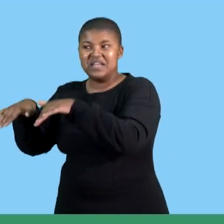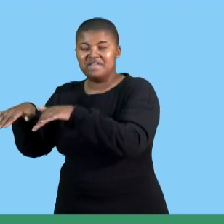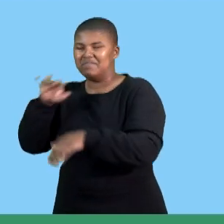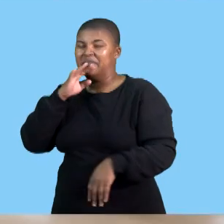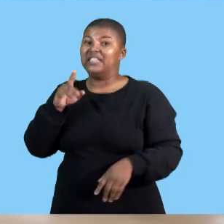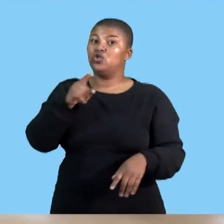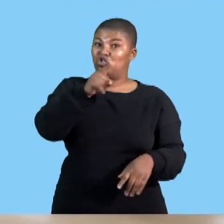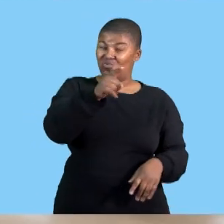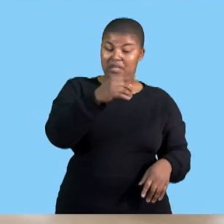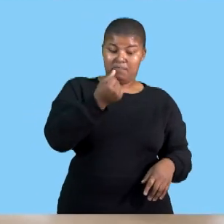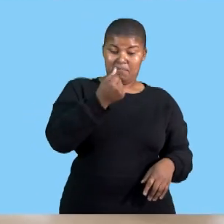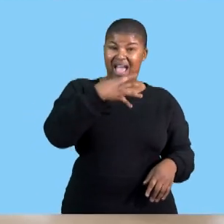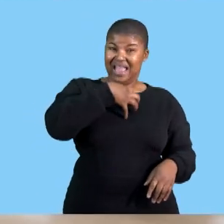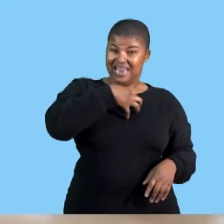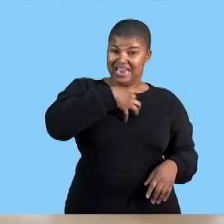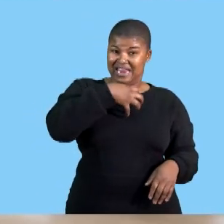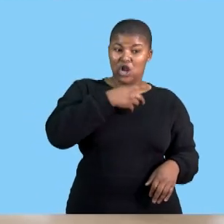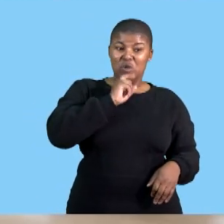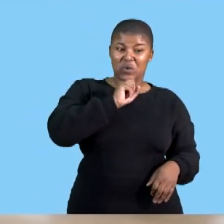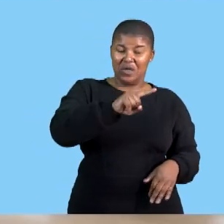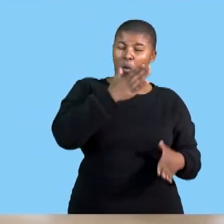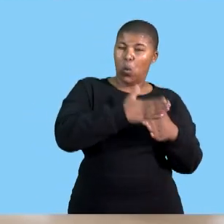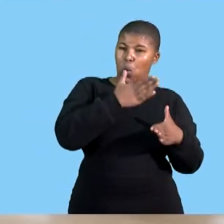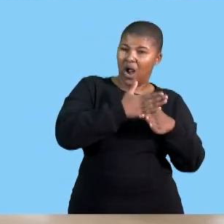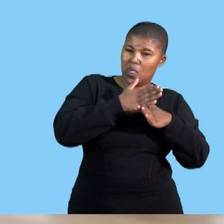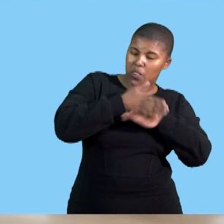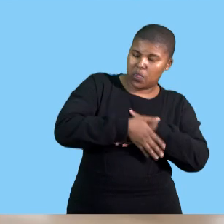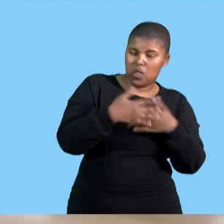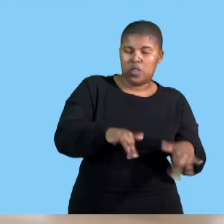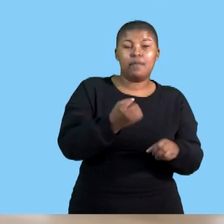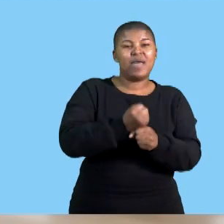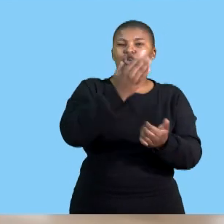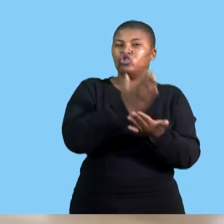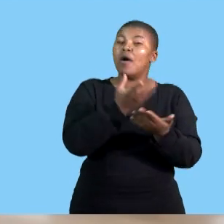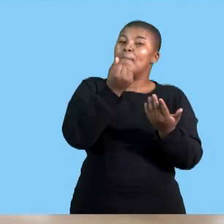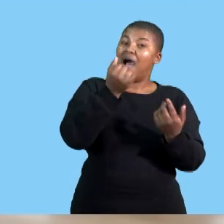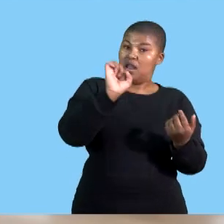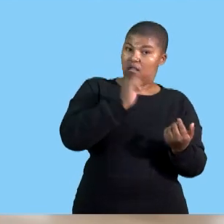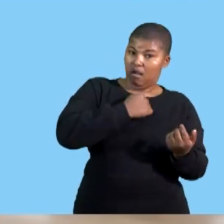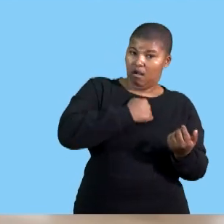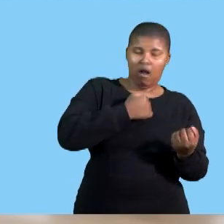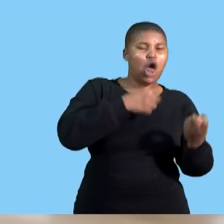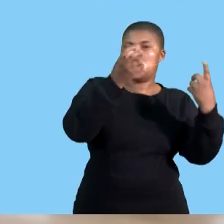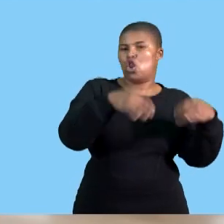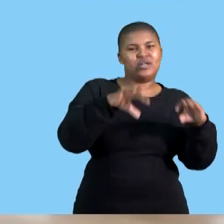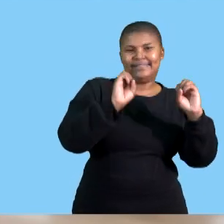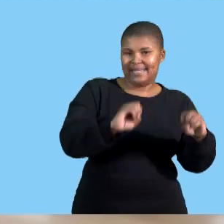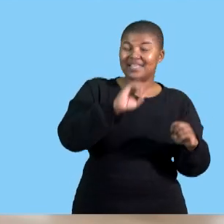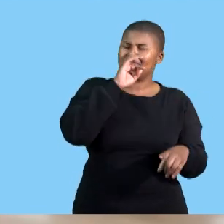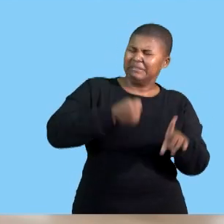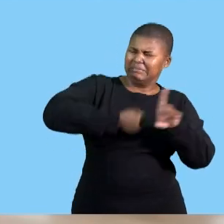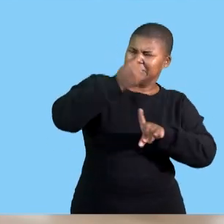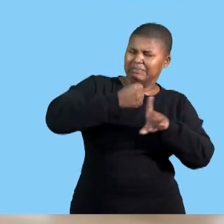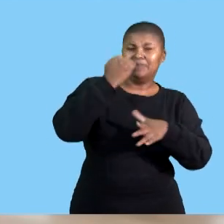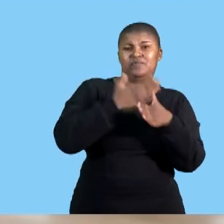own money, then it simply means that you are going to work very hard in order to make sure that your money is not lost at all. So